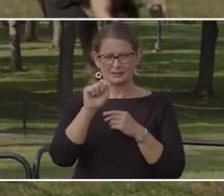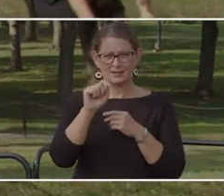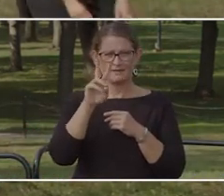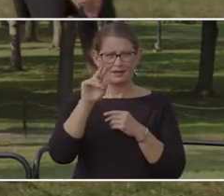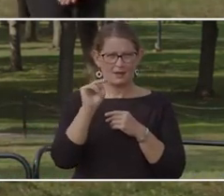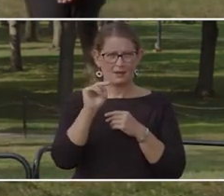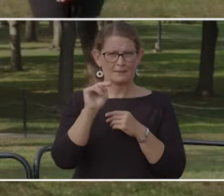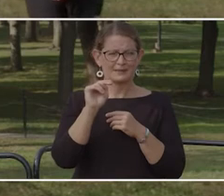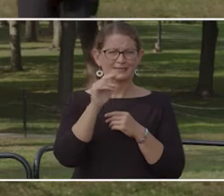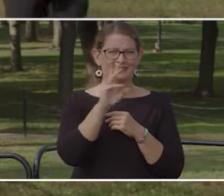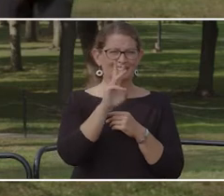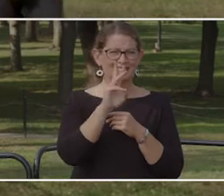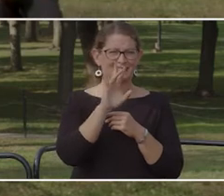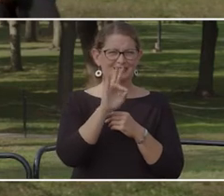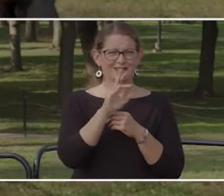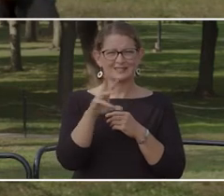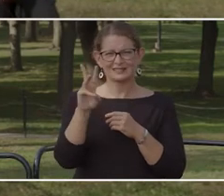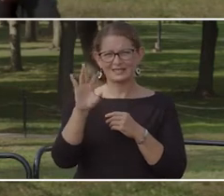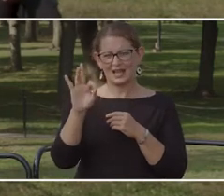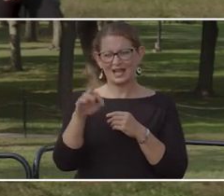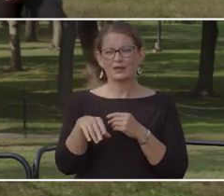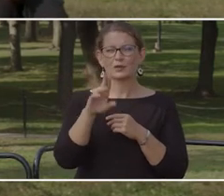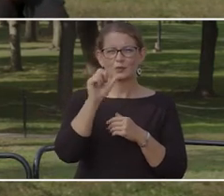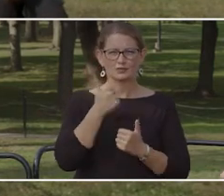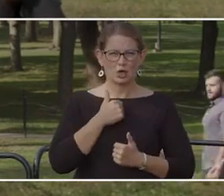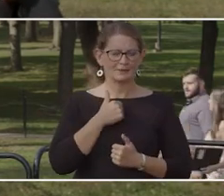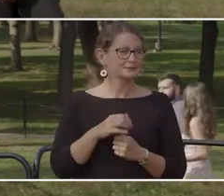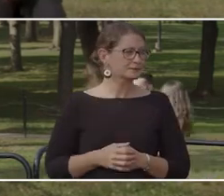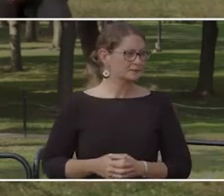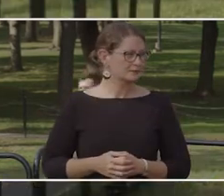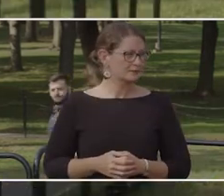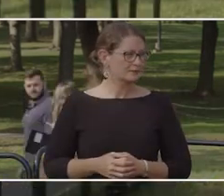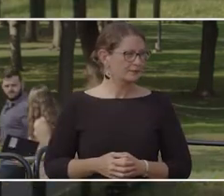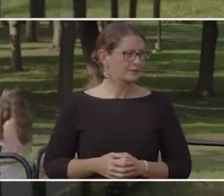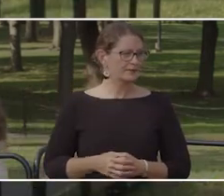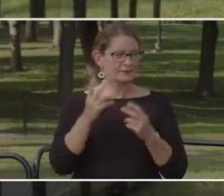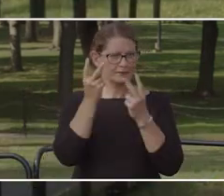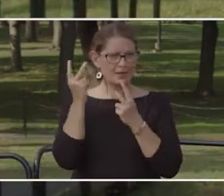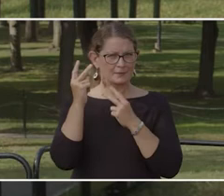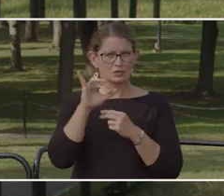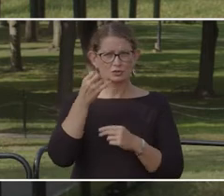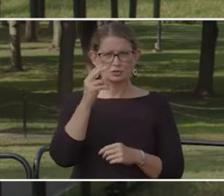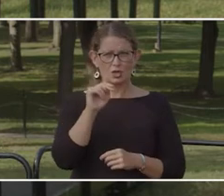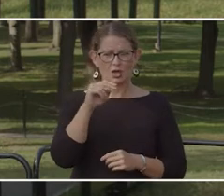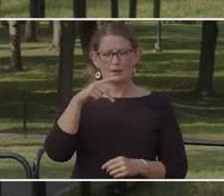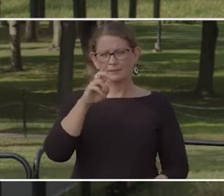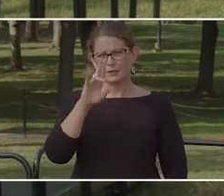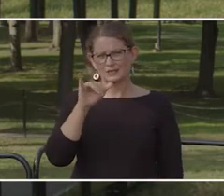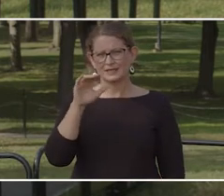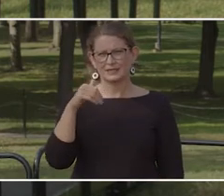Vietnam, 67-69, U.S. Army. In memory of John Percy